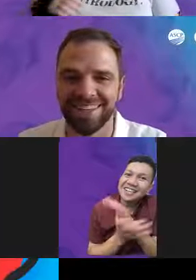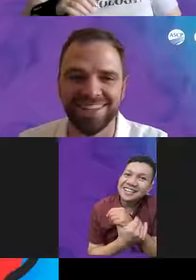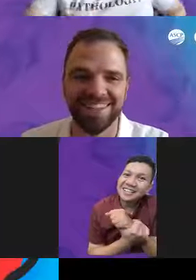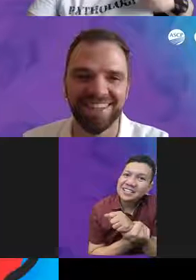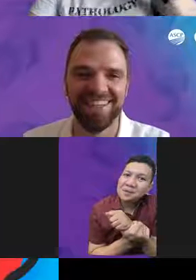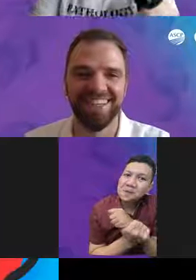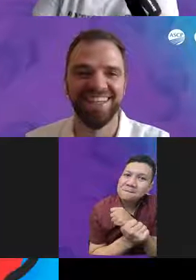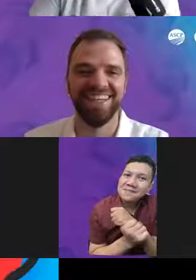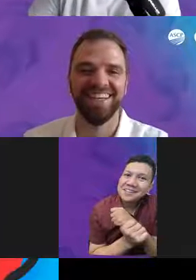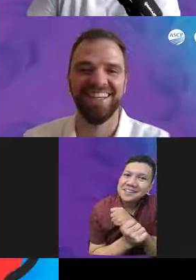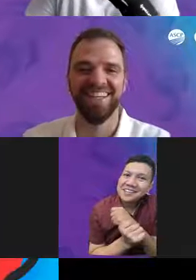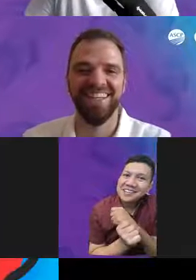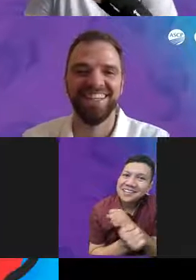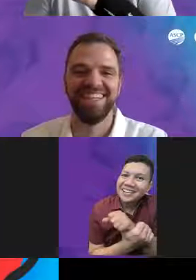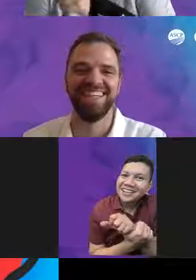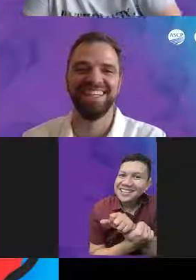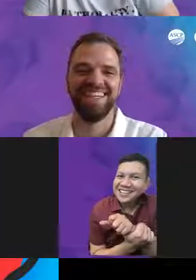at that. I didn't think anybody was going to say that.